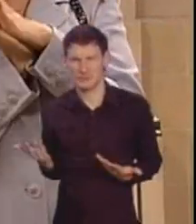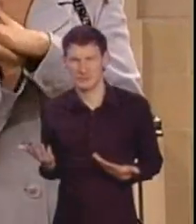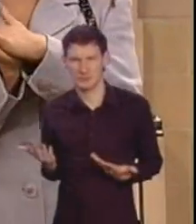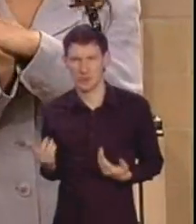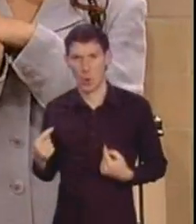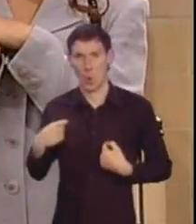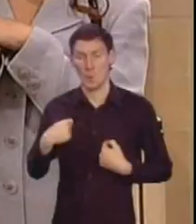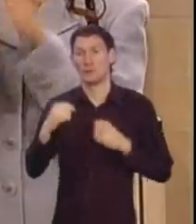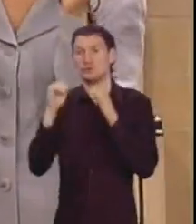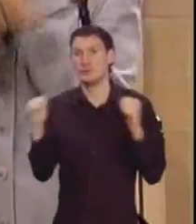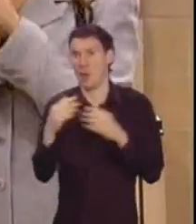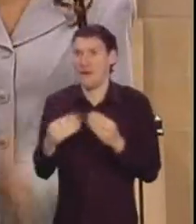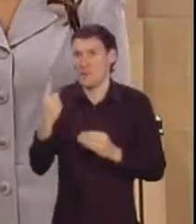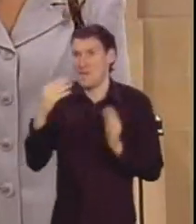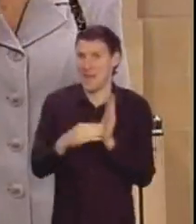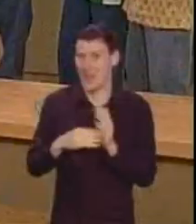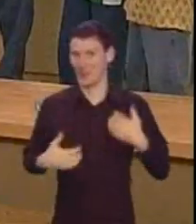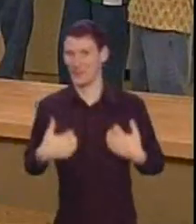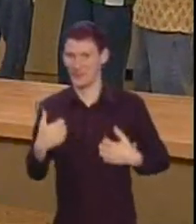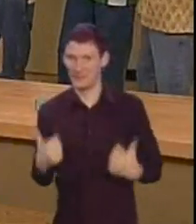We can skip gym class for a month.